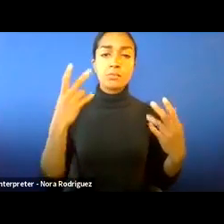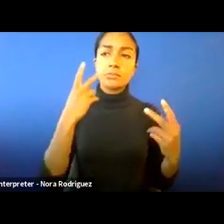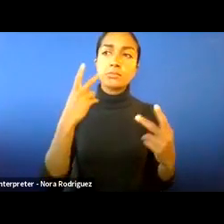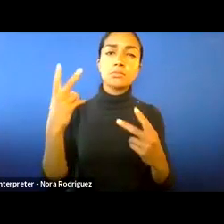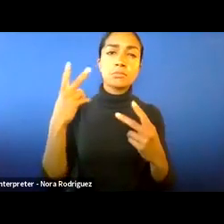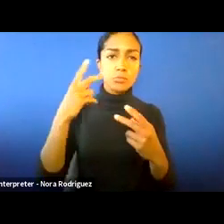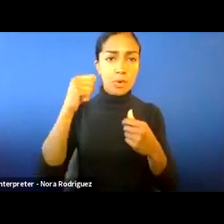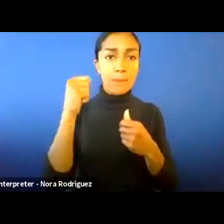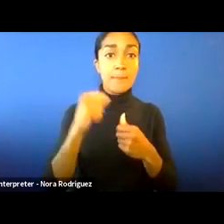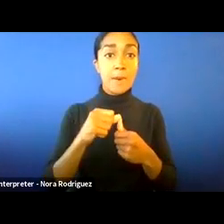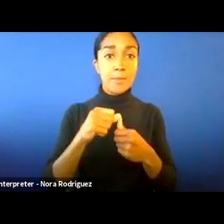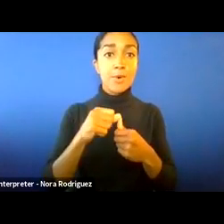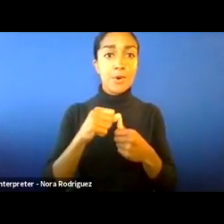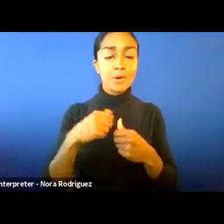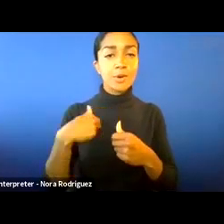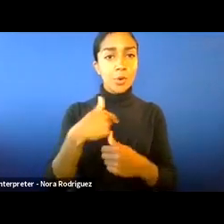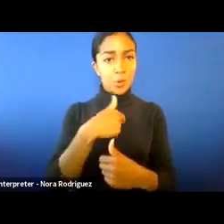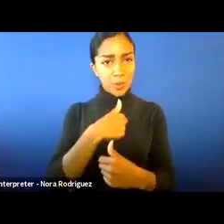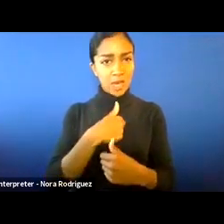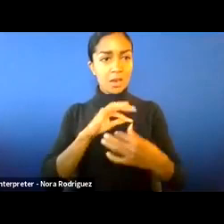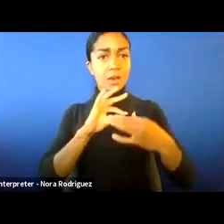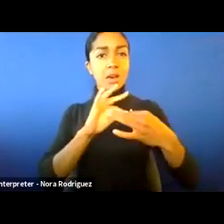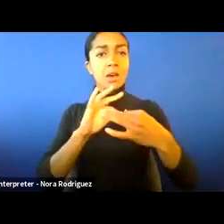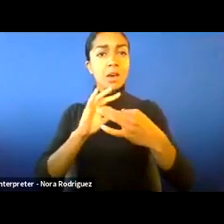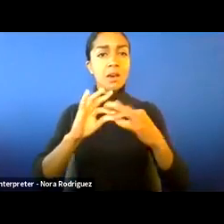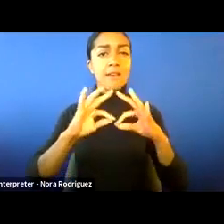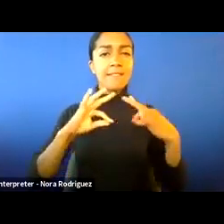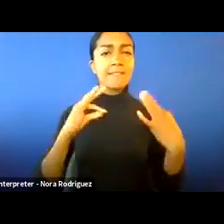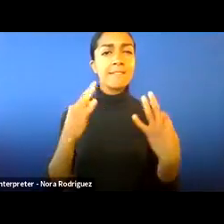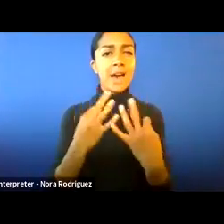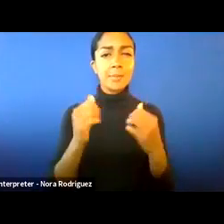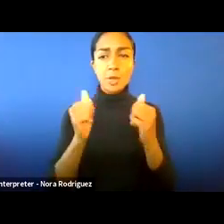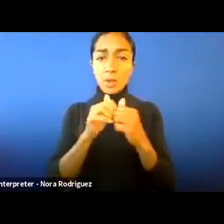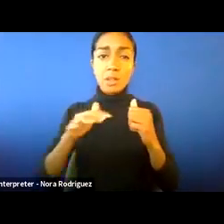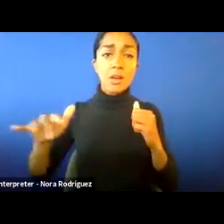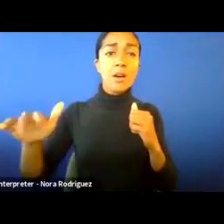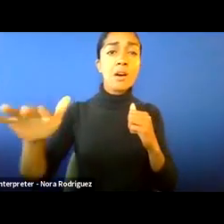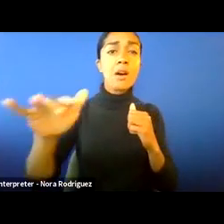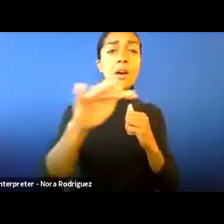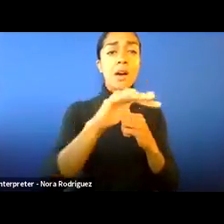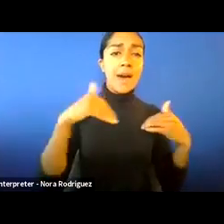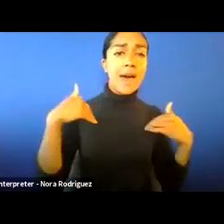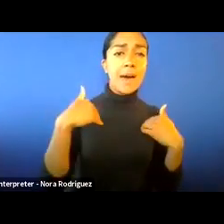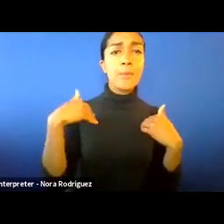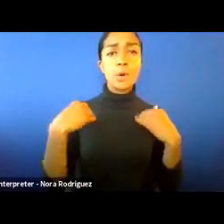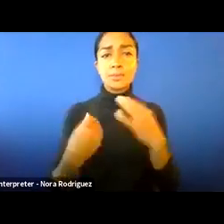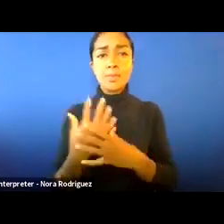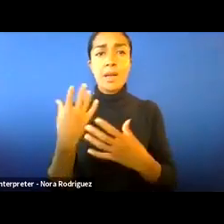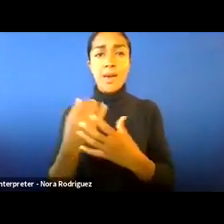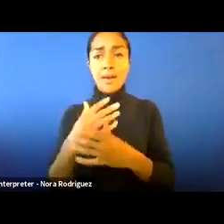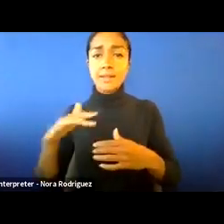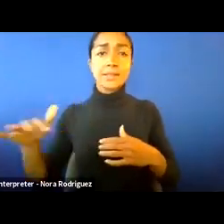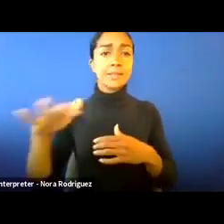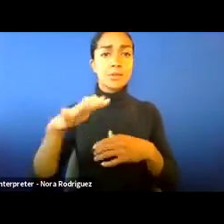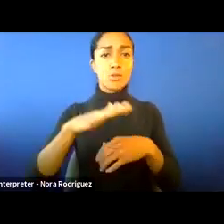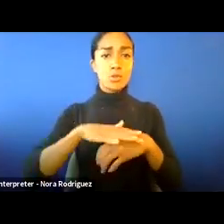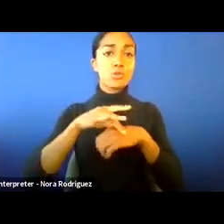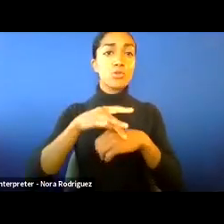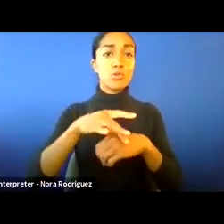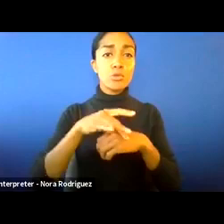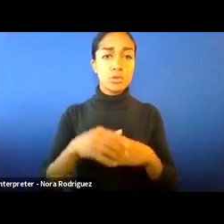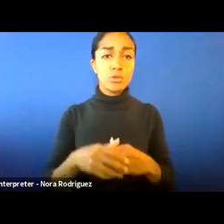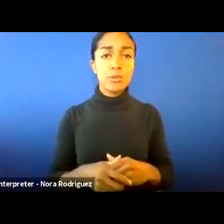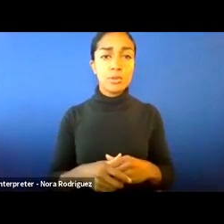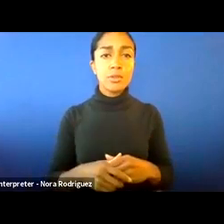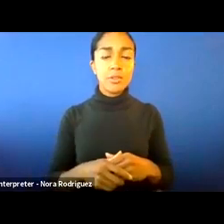are kin with all the non-human beings here on this sacred earth, that